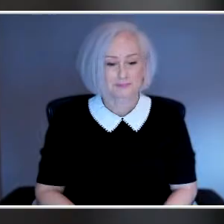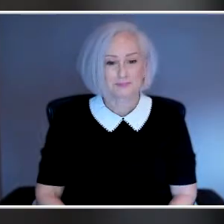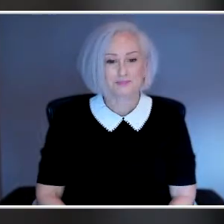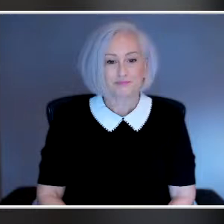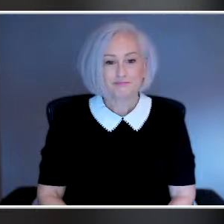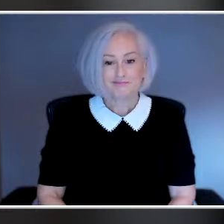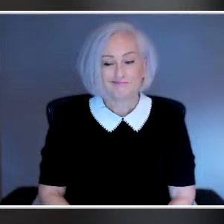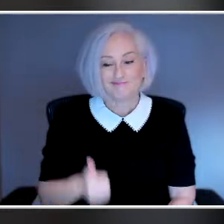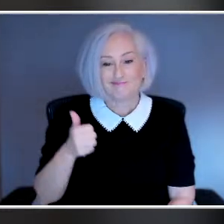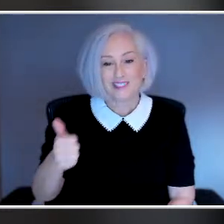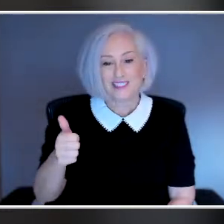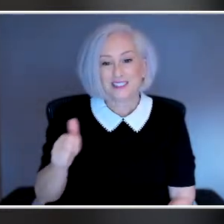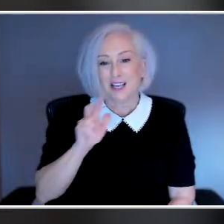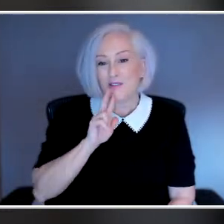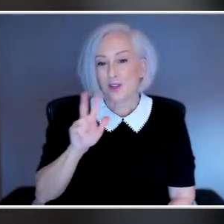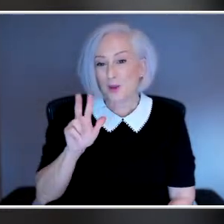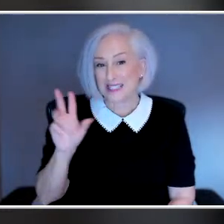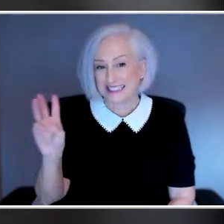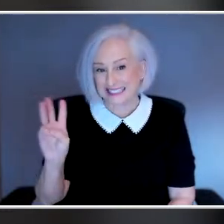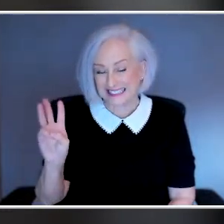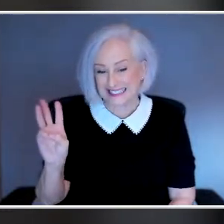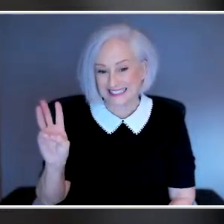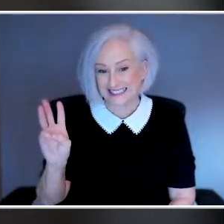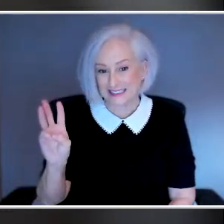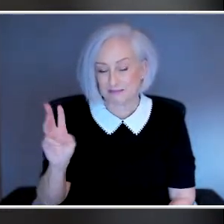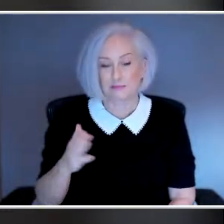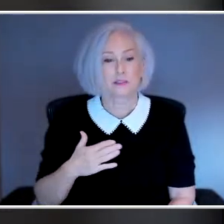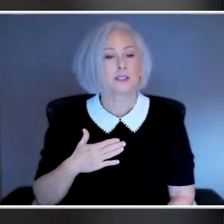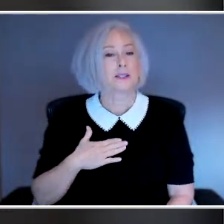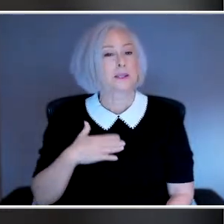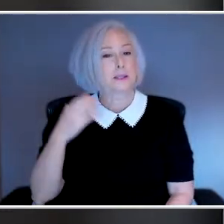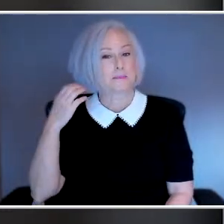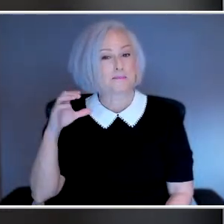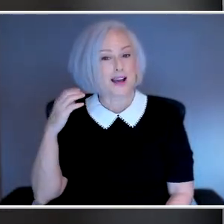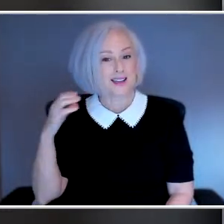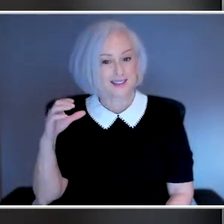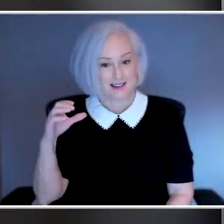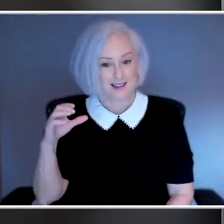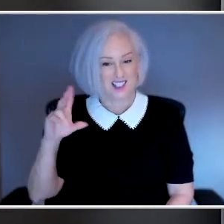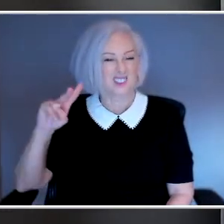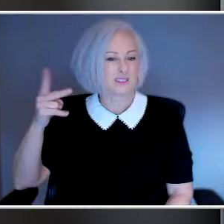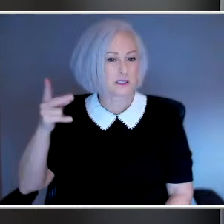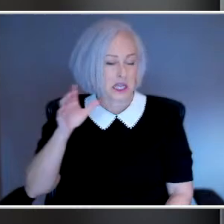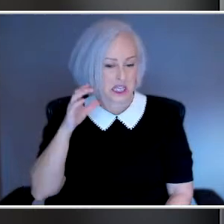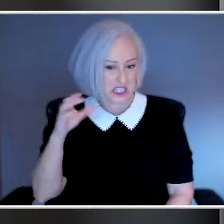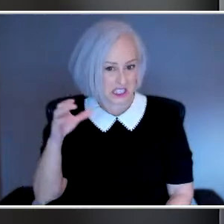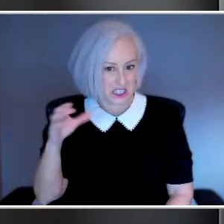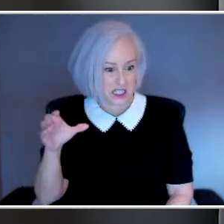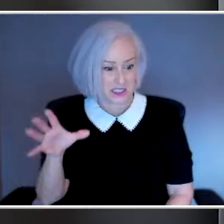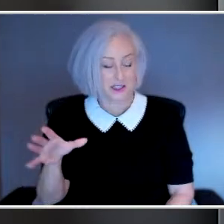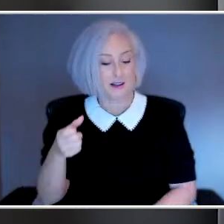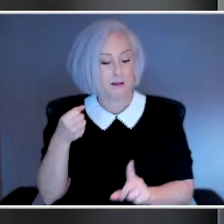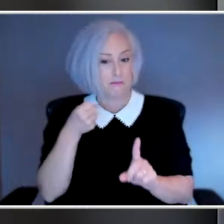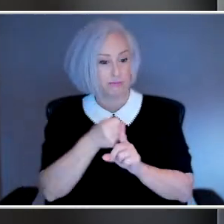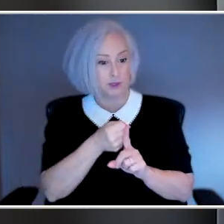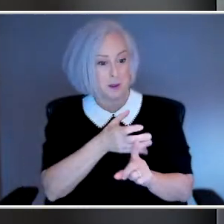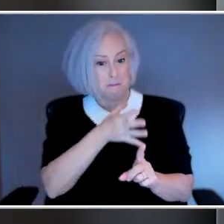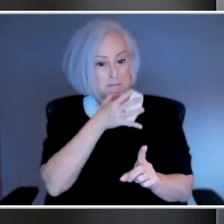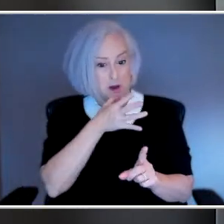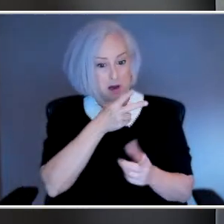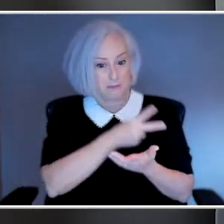36. My cousins, they're second generational cousins. So the mom got it first. She was gone in 2 weeks.